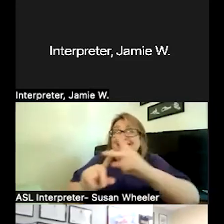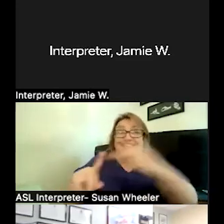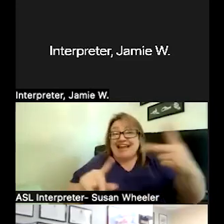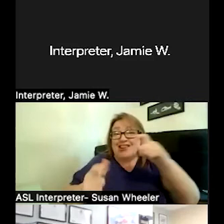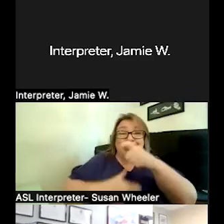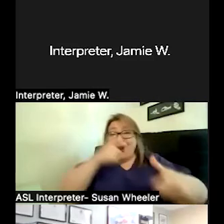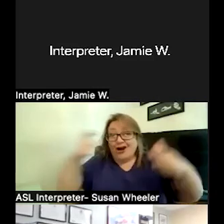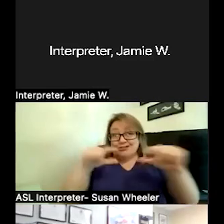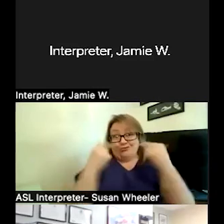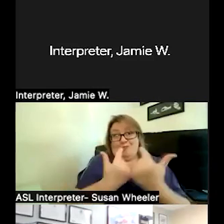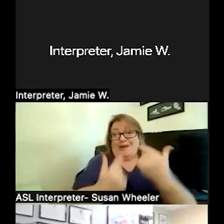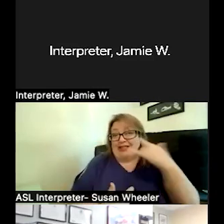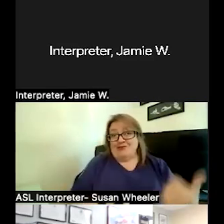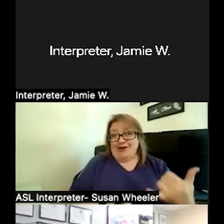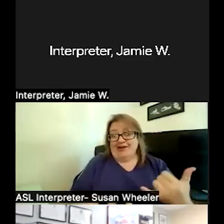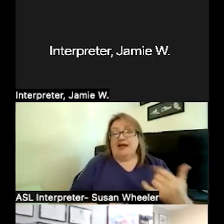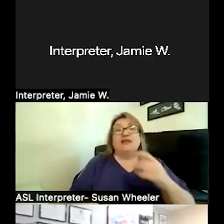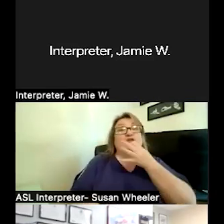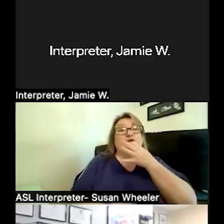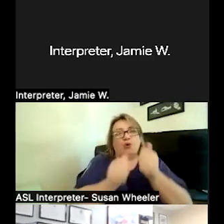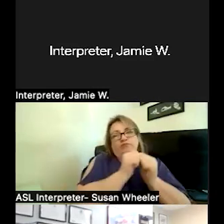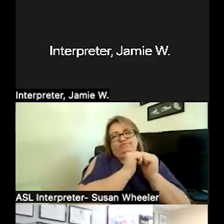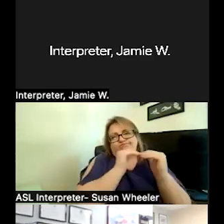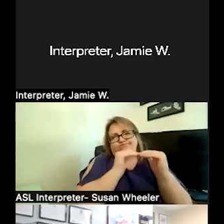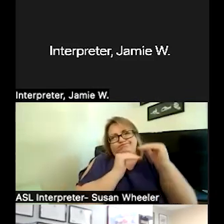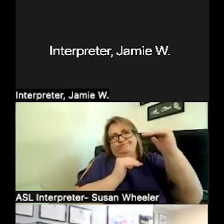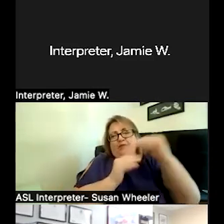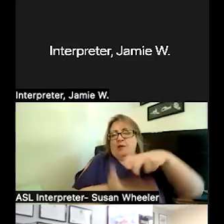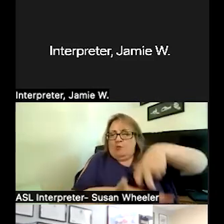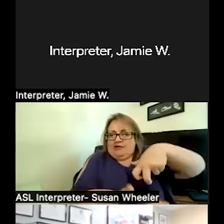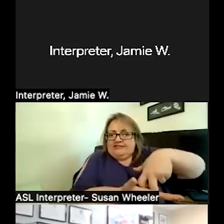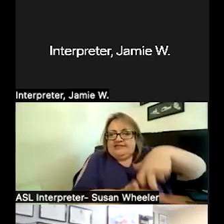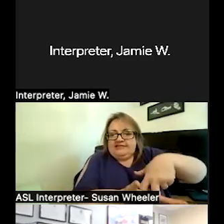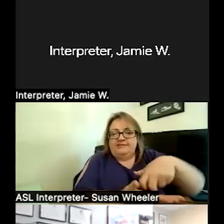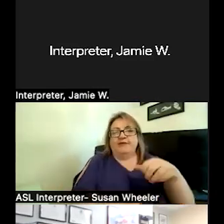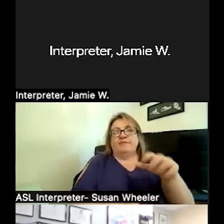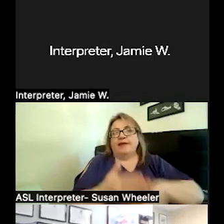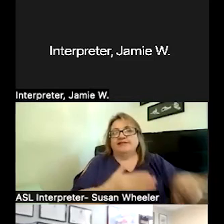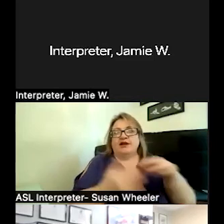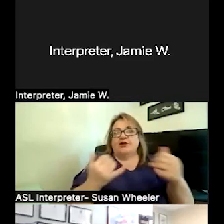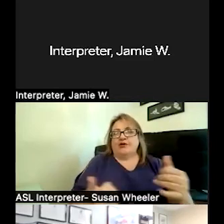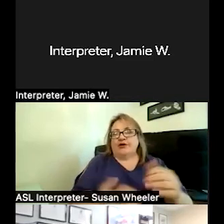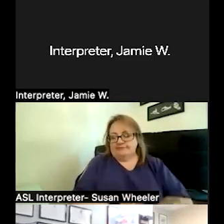California and will shortly surpass Protestantism based upon current trends.